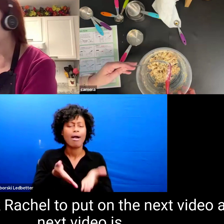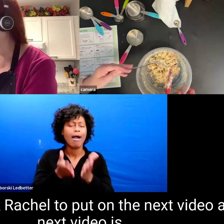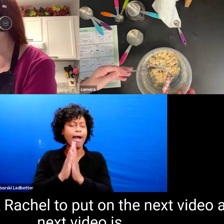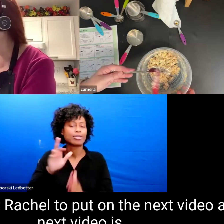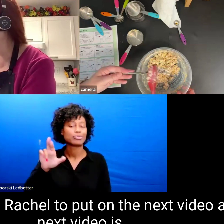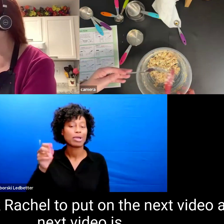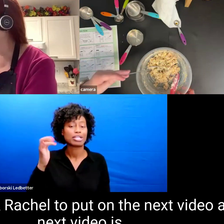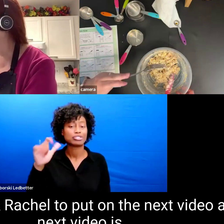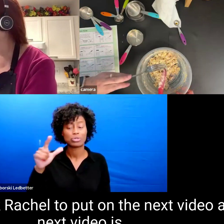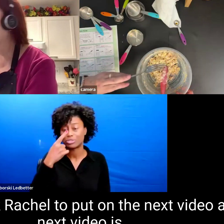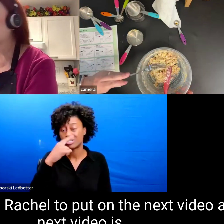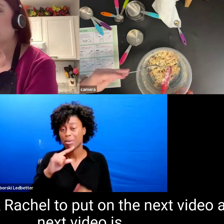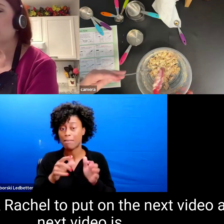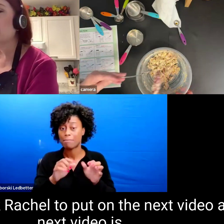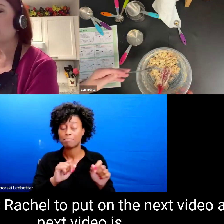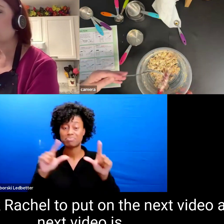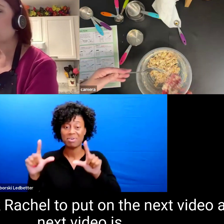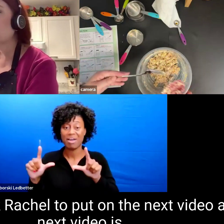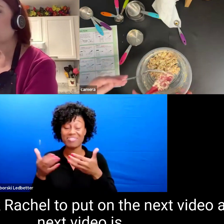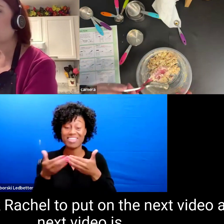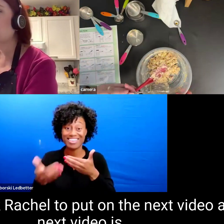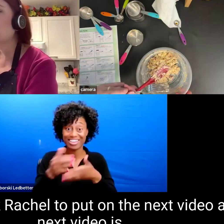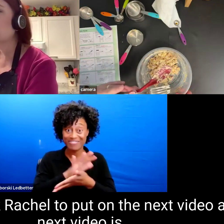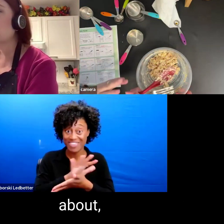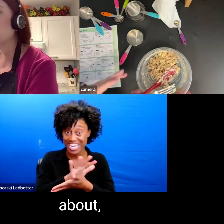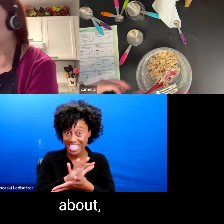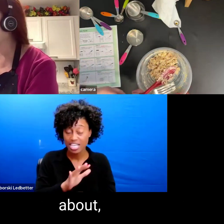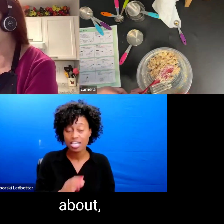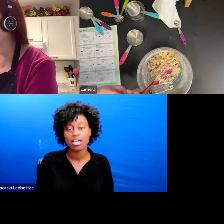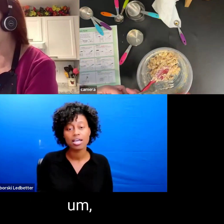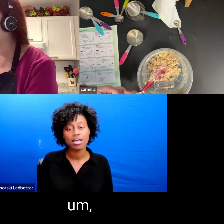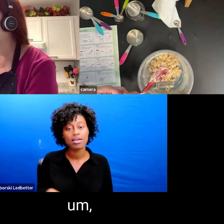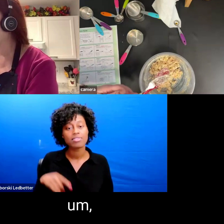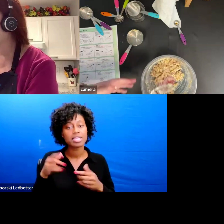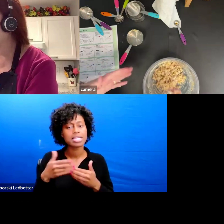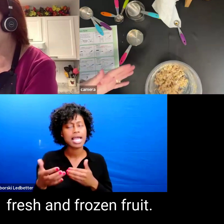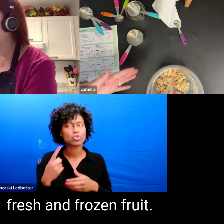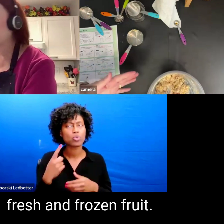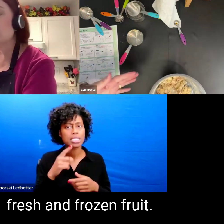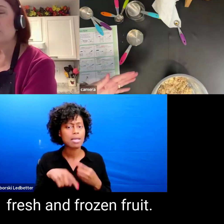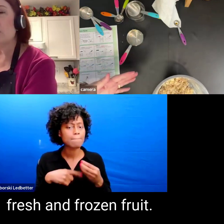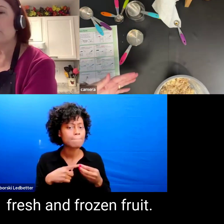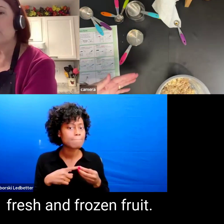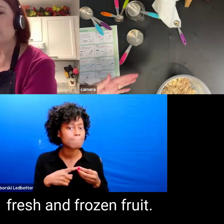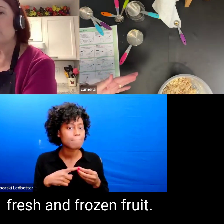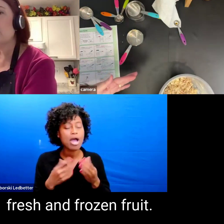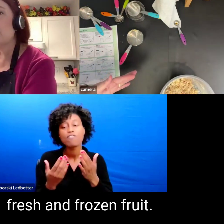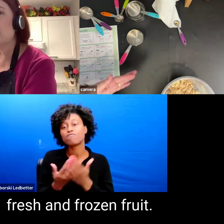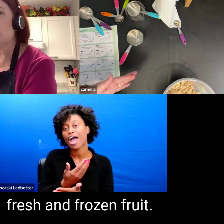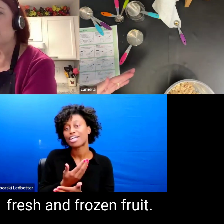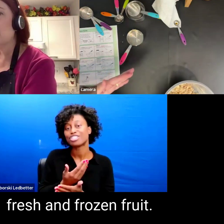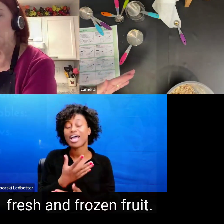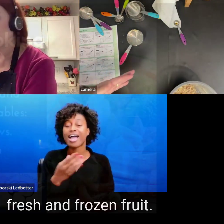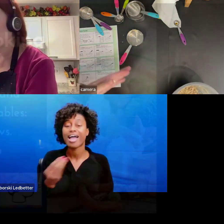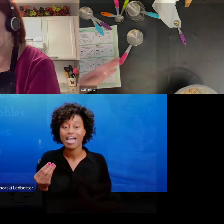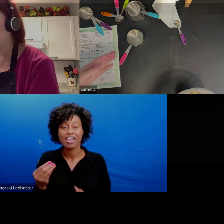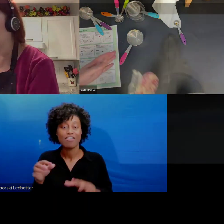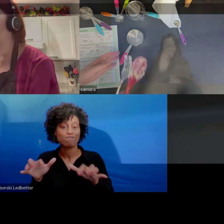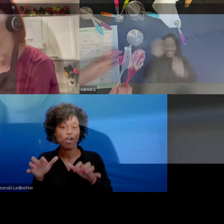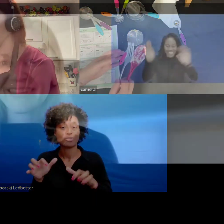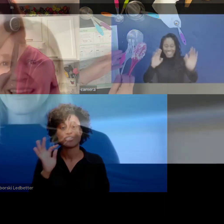put on the next video. And the next video is about fresh and frozen